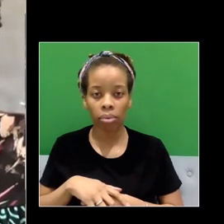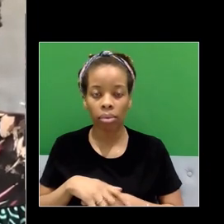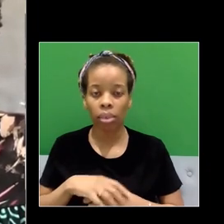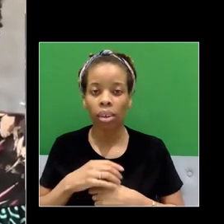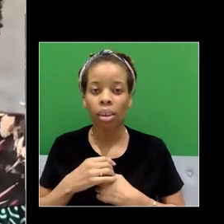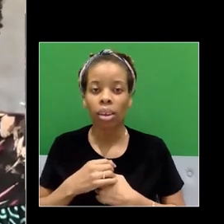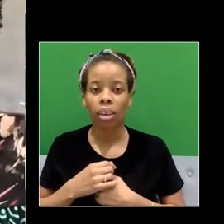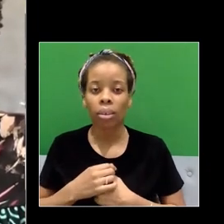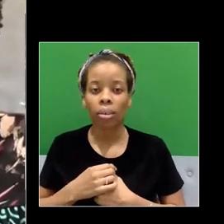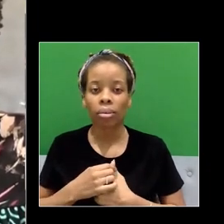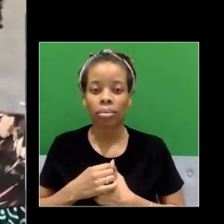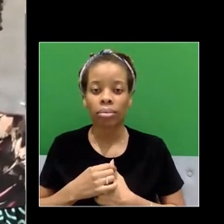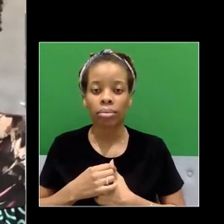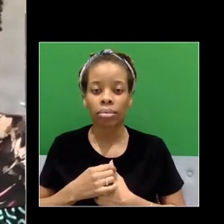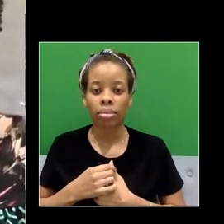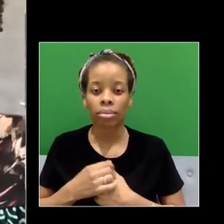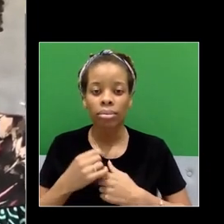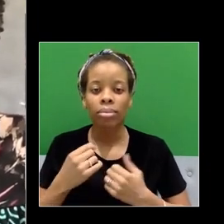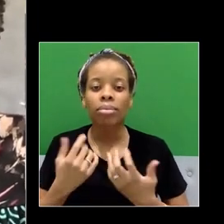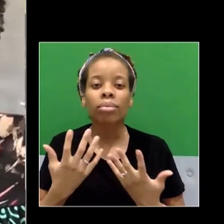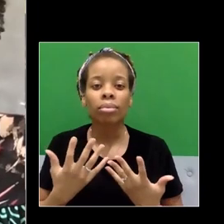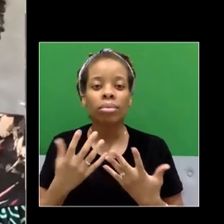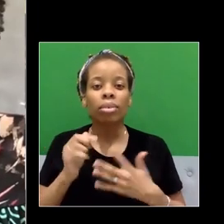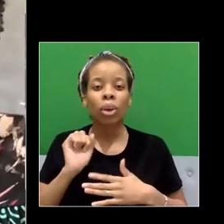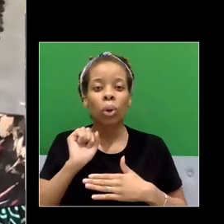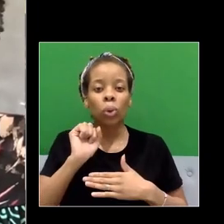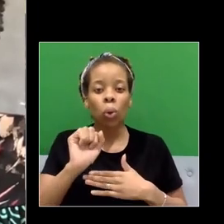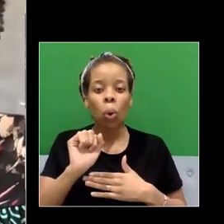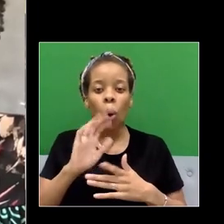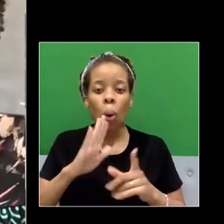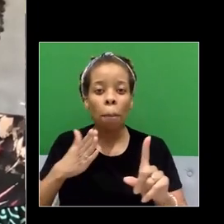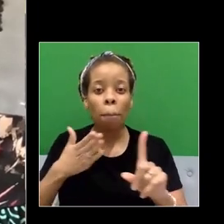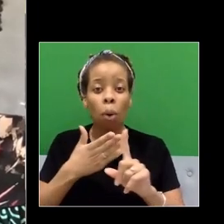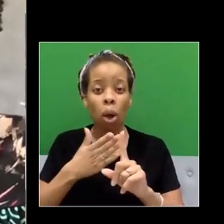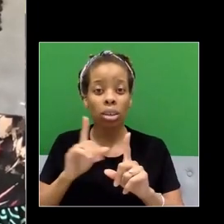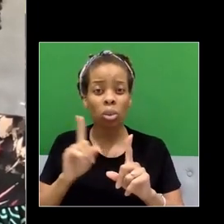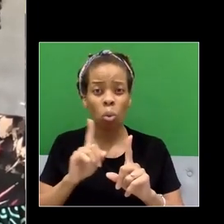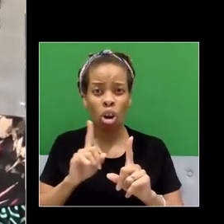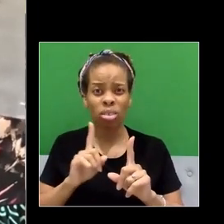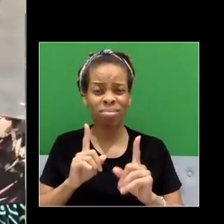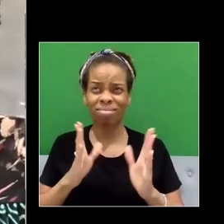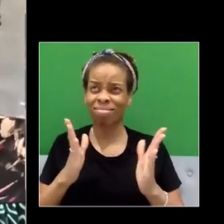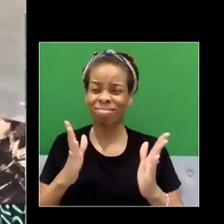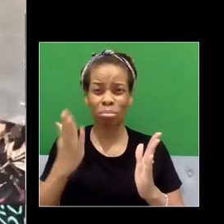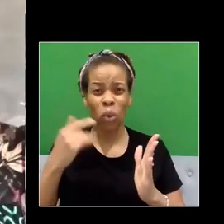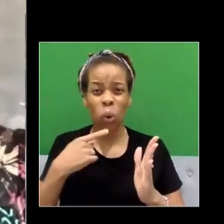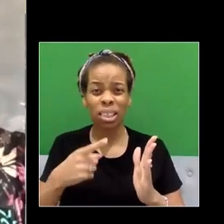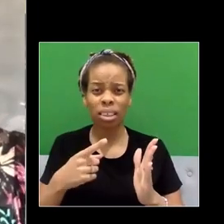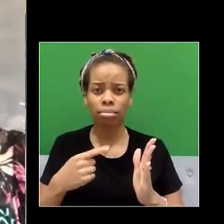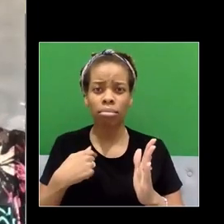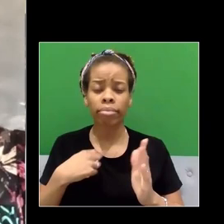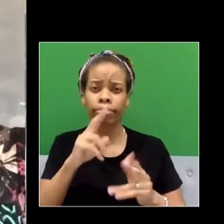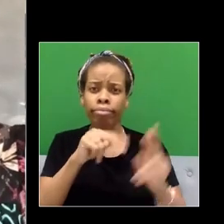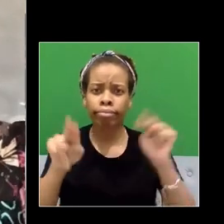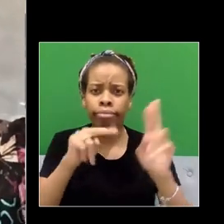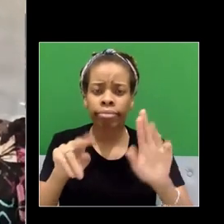your point about walking away and accepting that it's not always perfect. And